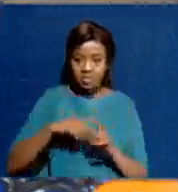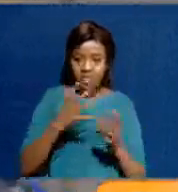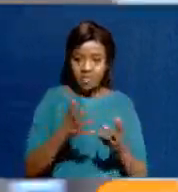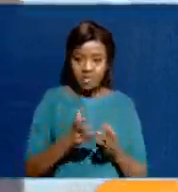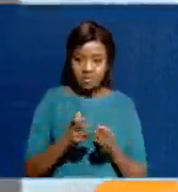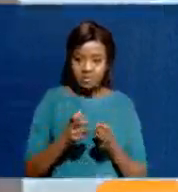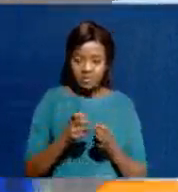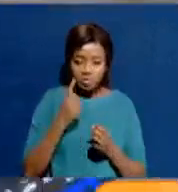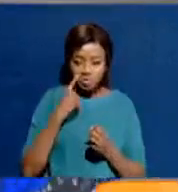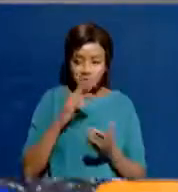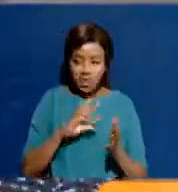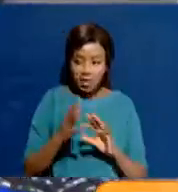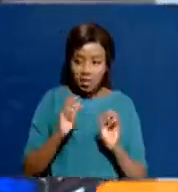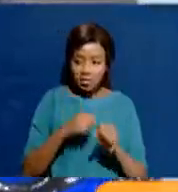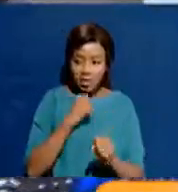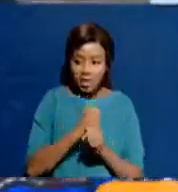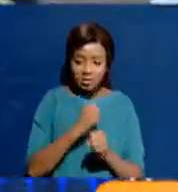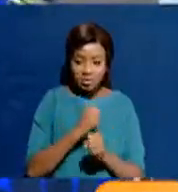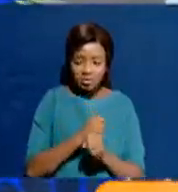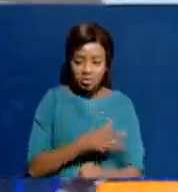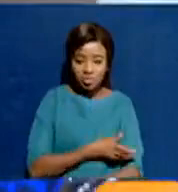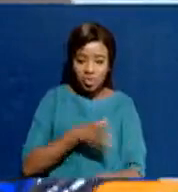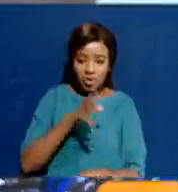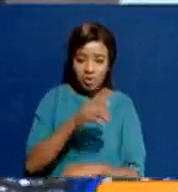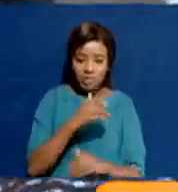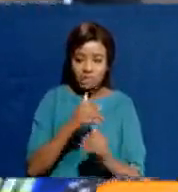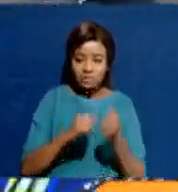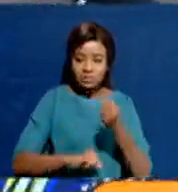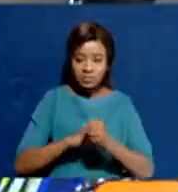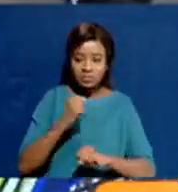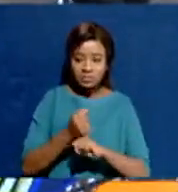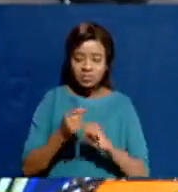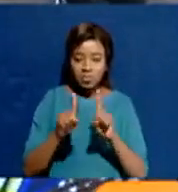form of capacity building with them so that they're able to engage more meaningfully with research.